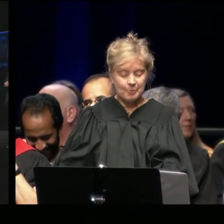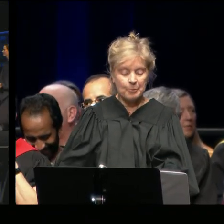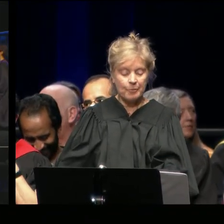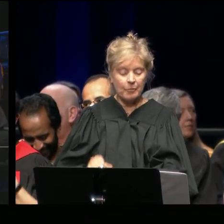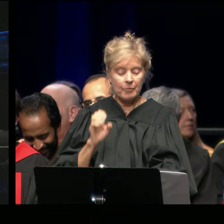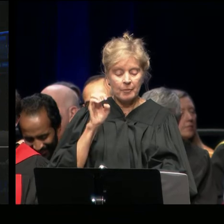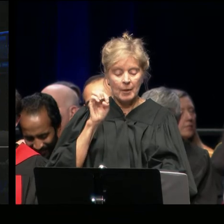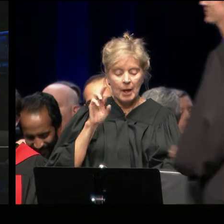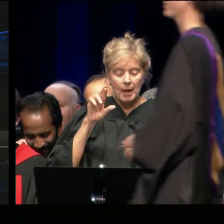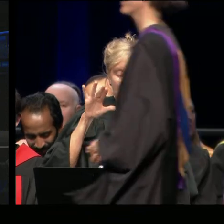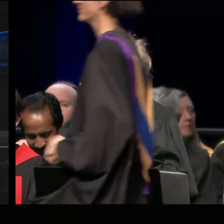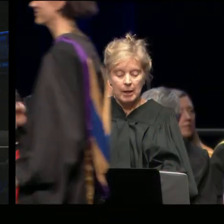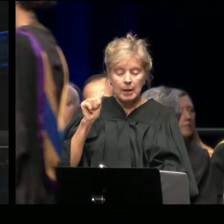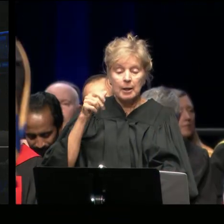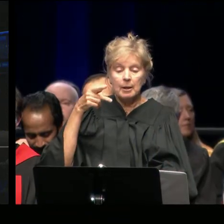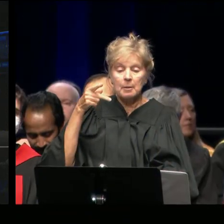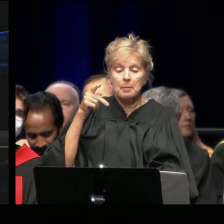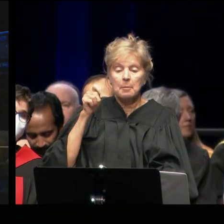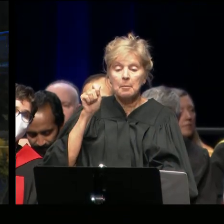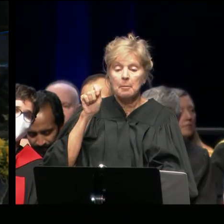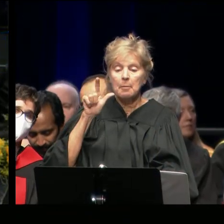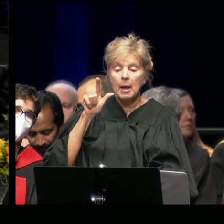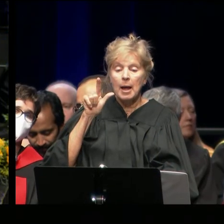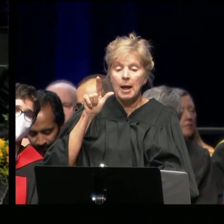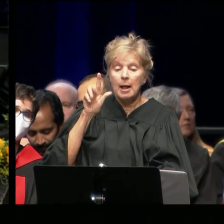Erica Palubeski.